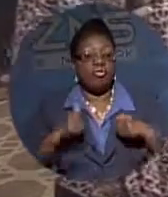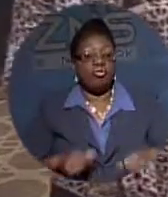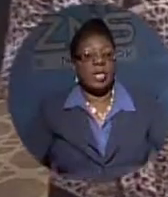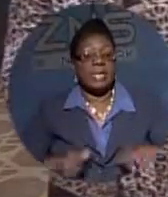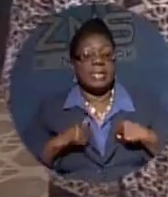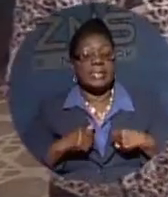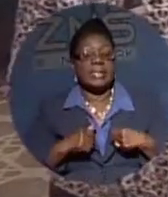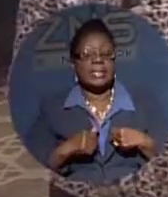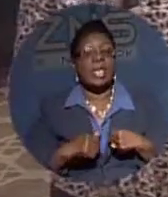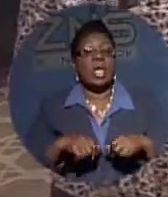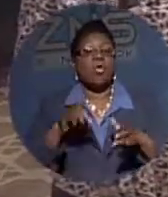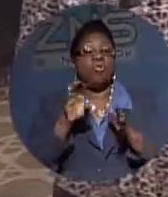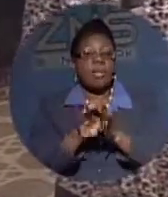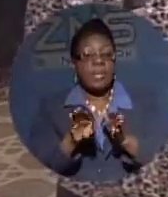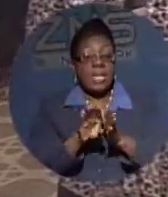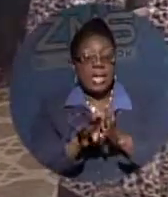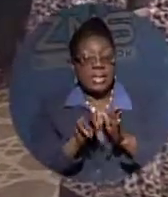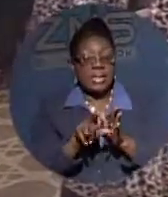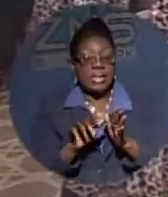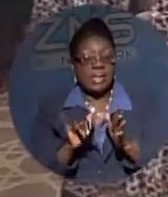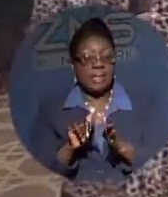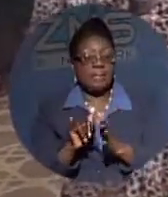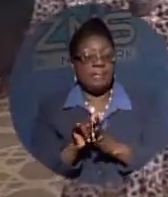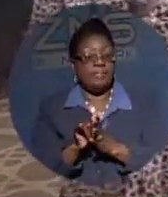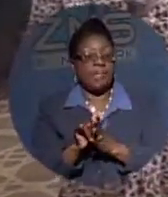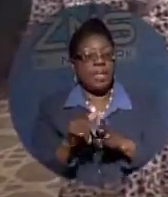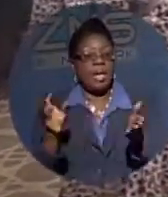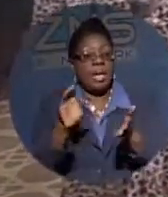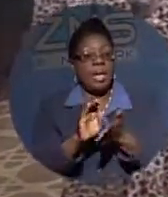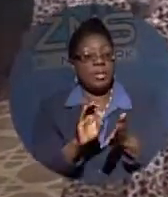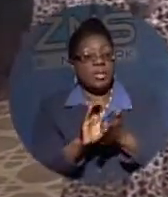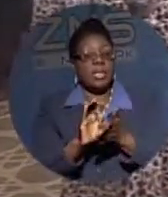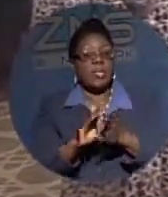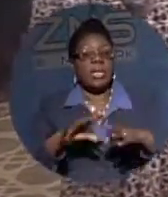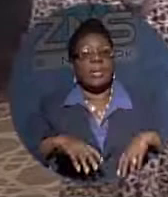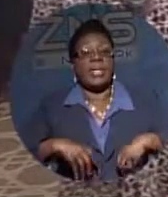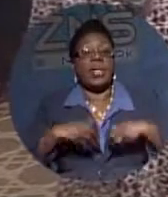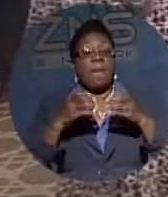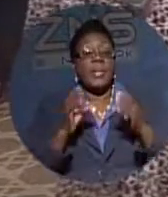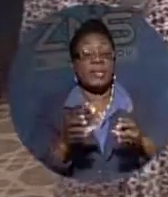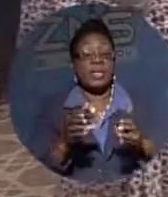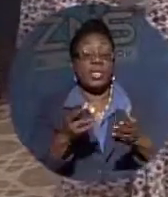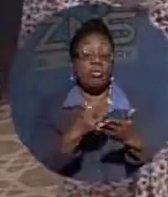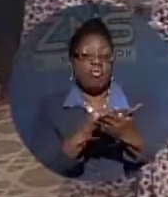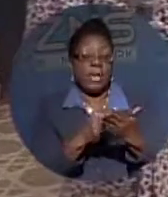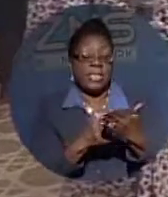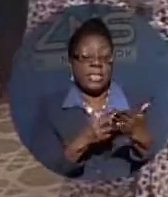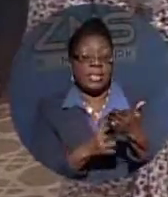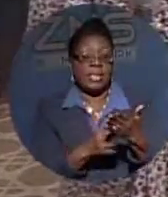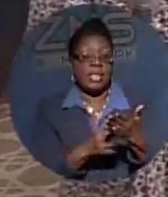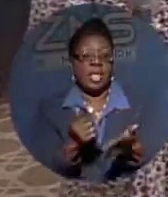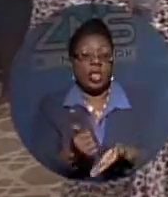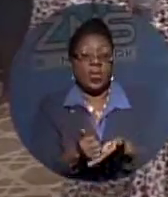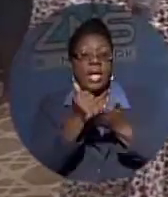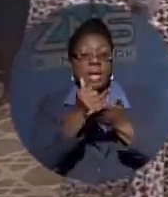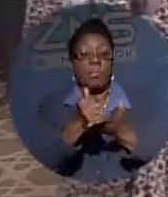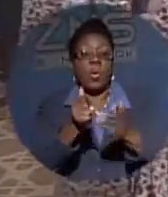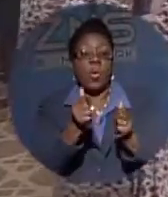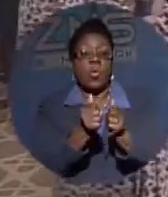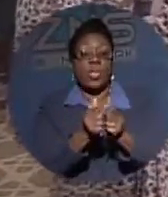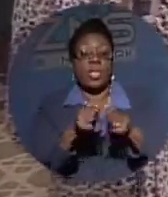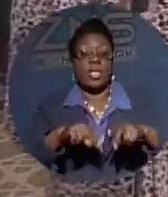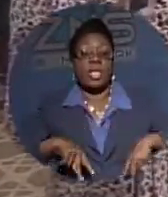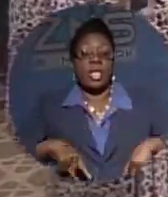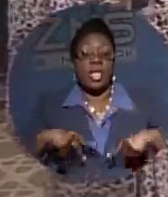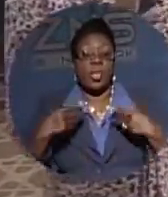criminality. Now, as I said, hundreds already making the commitment to register through an online process and